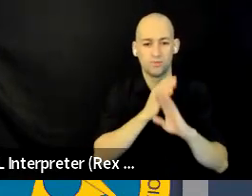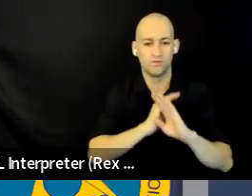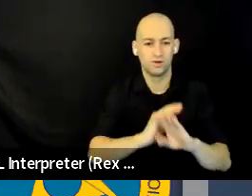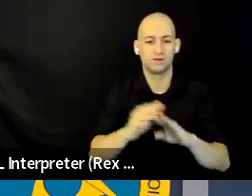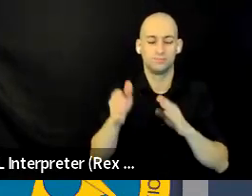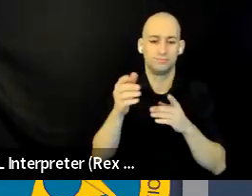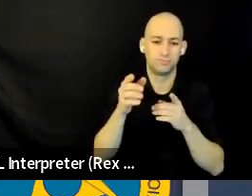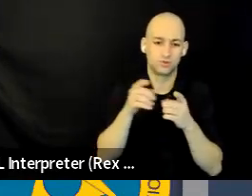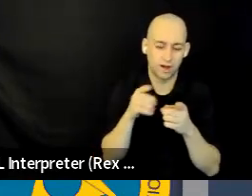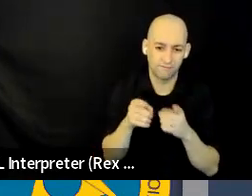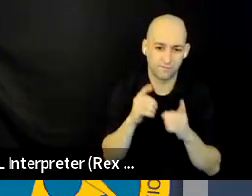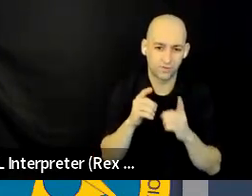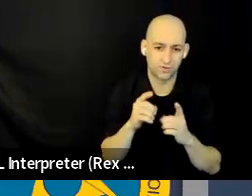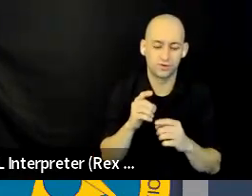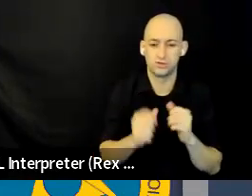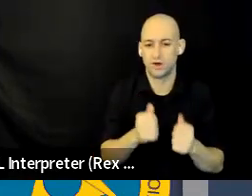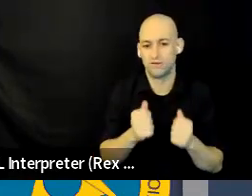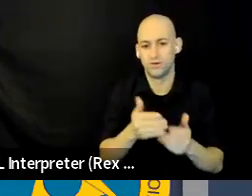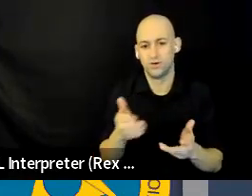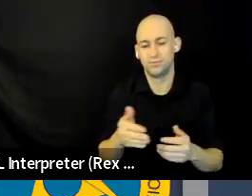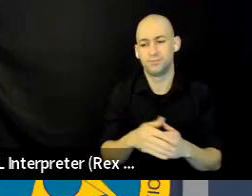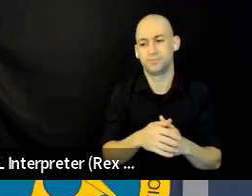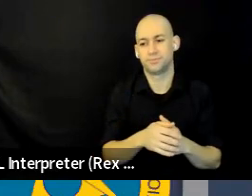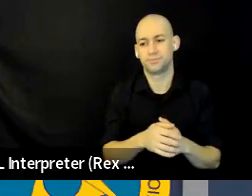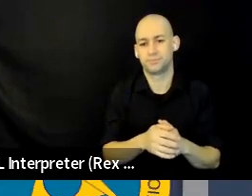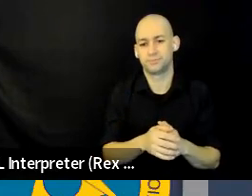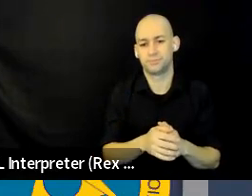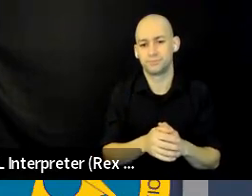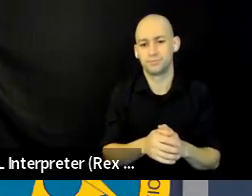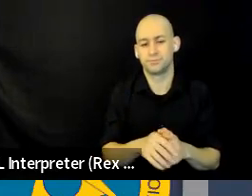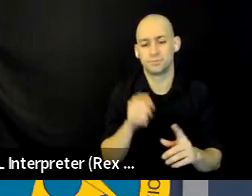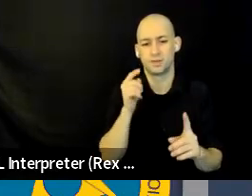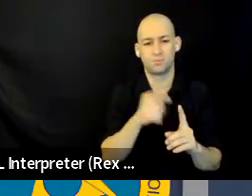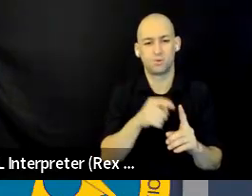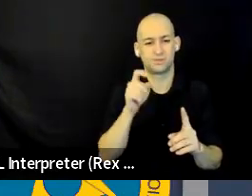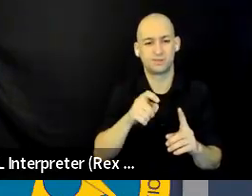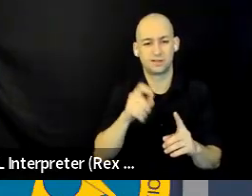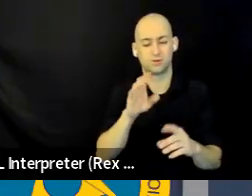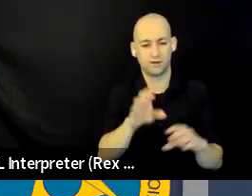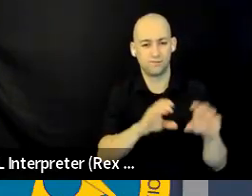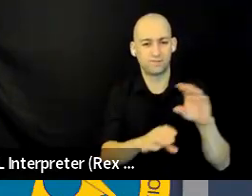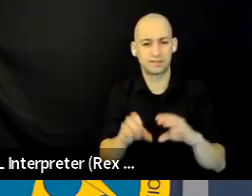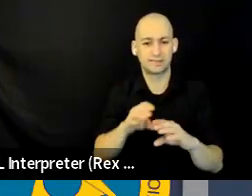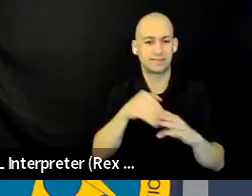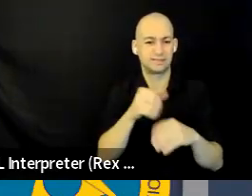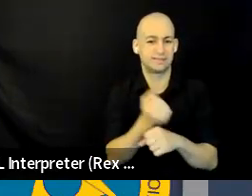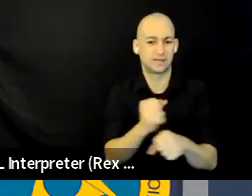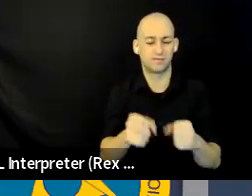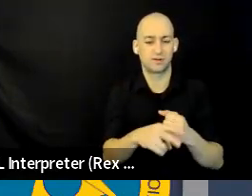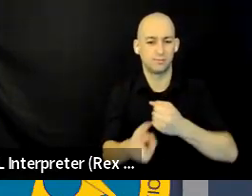delayed rehabilitation, our infrastructure landscape points to the need to invest in the safety of our roads and bridges. Thank